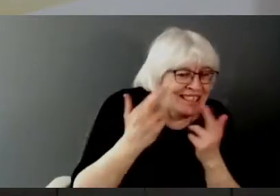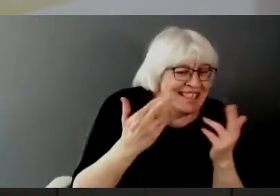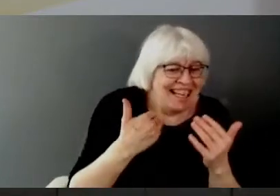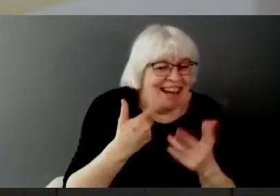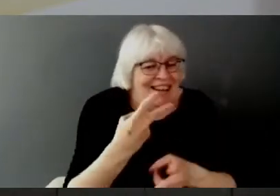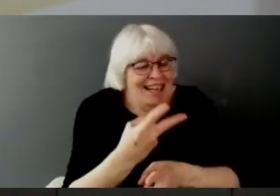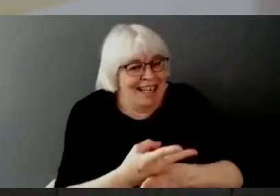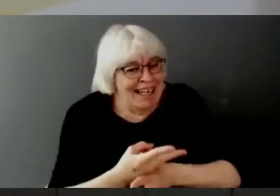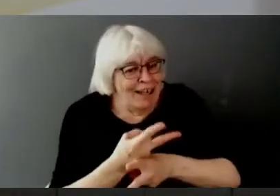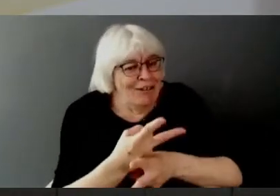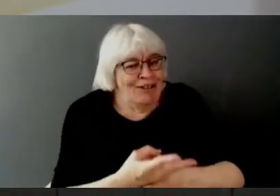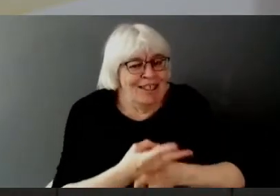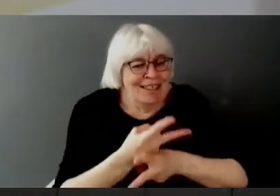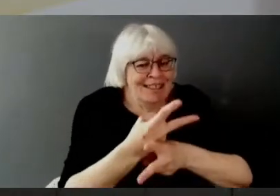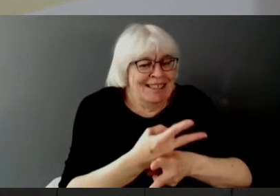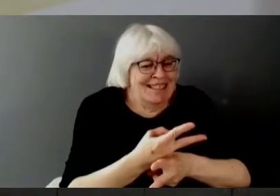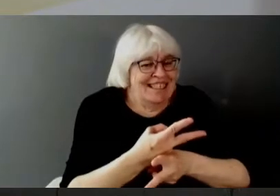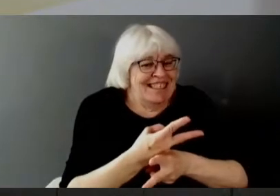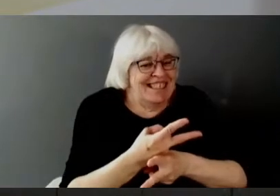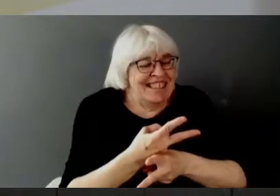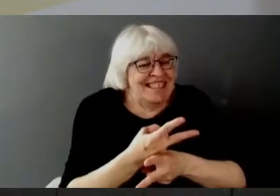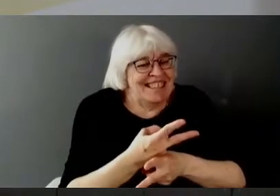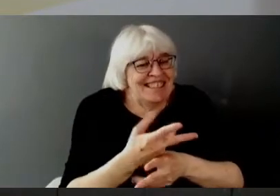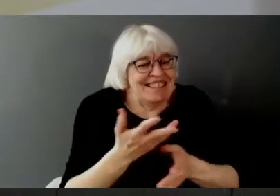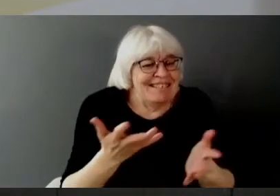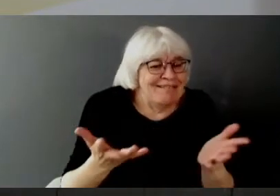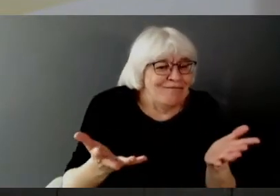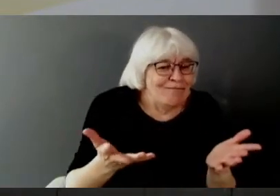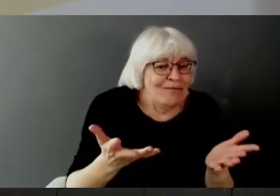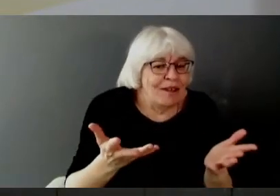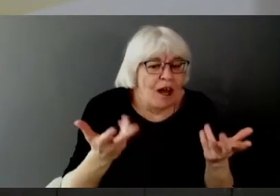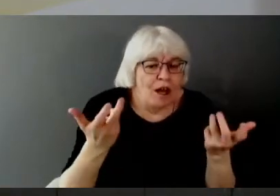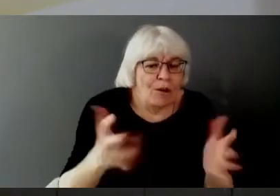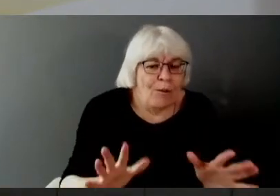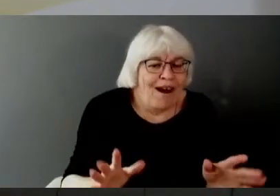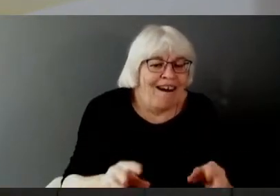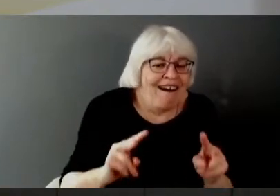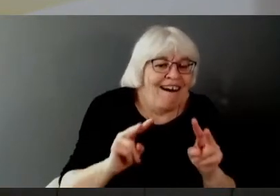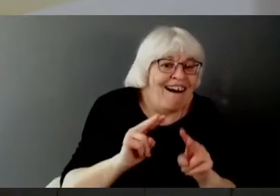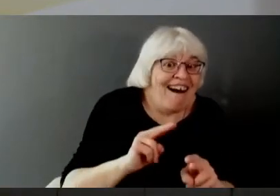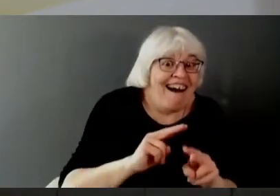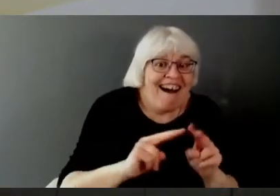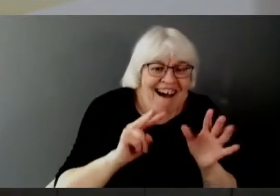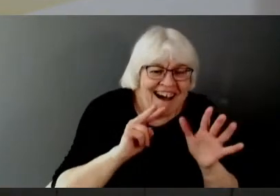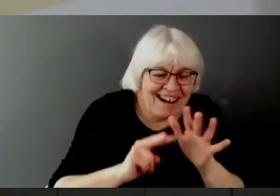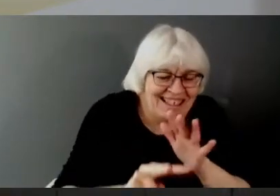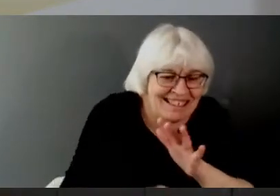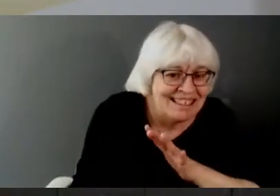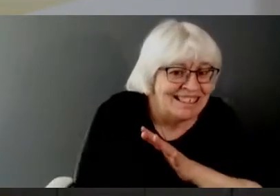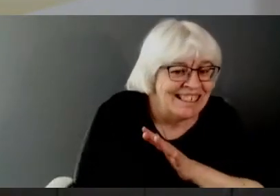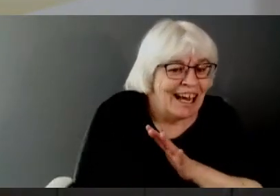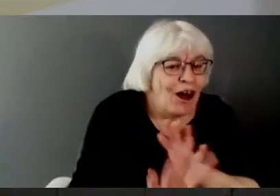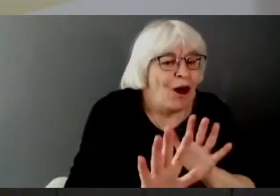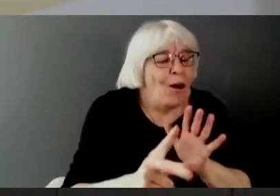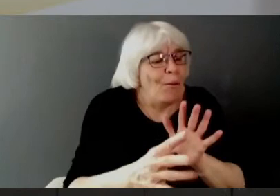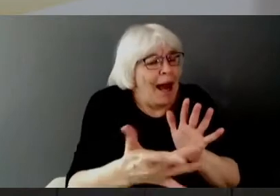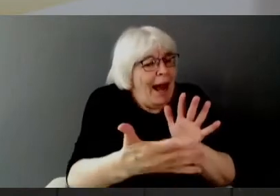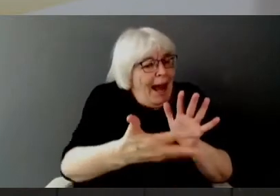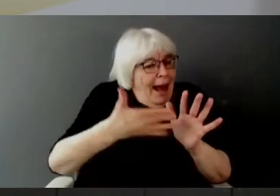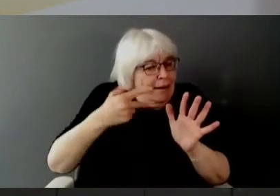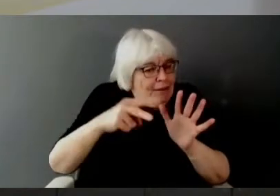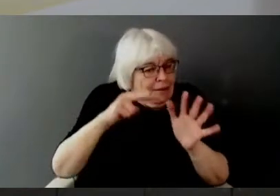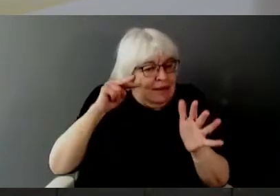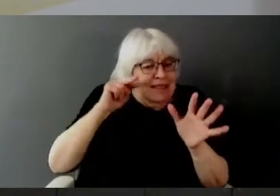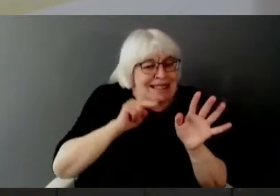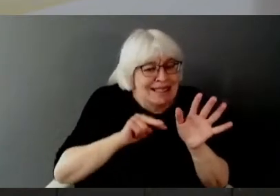change that, but not wanting to look too far ahead either. So there's no, just to be clear, there's no targeted date for easing